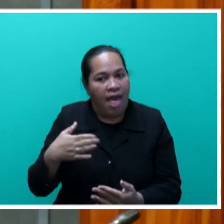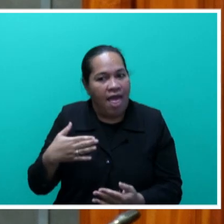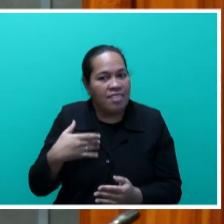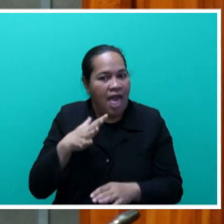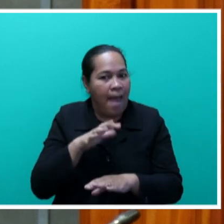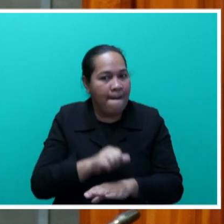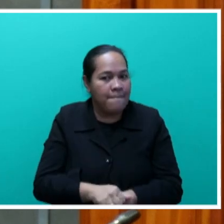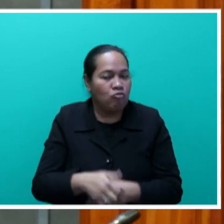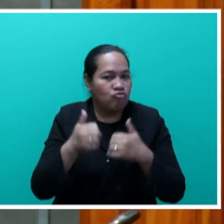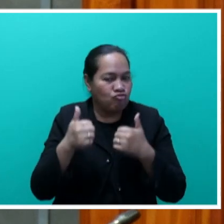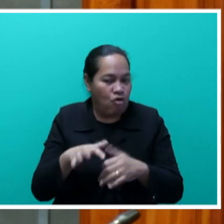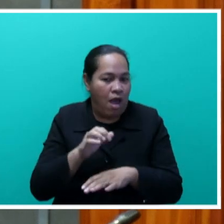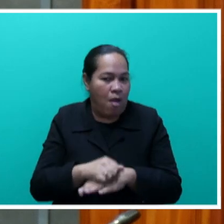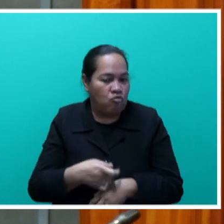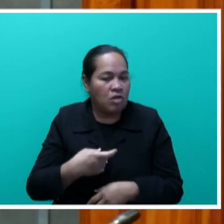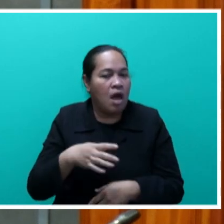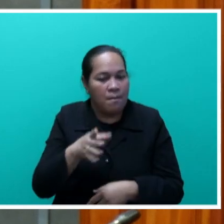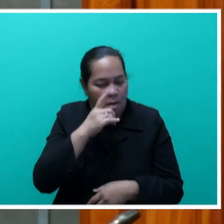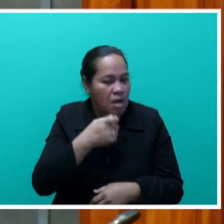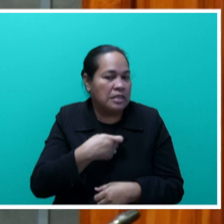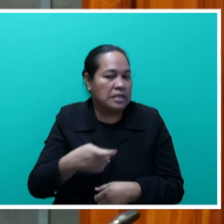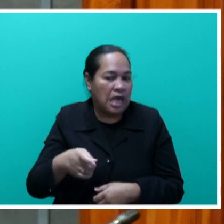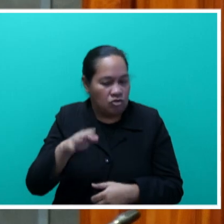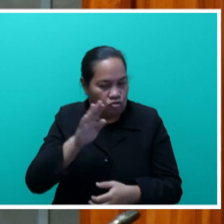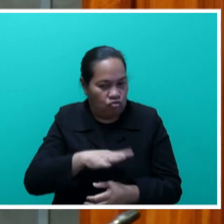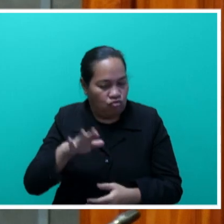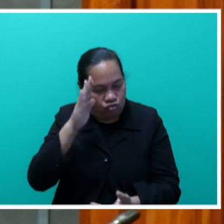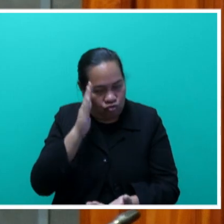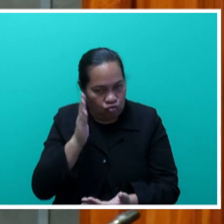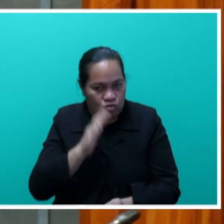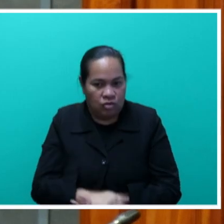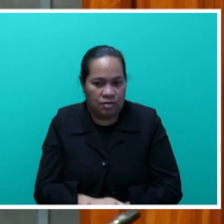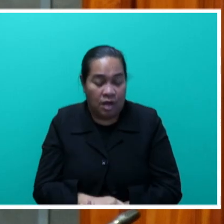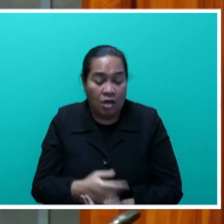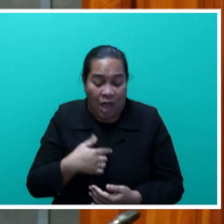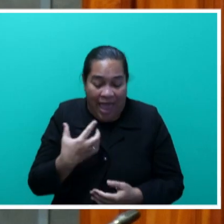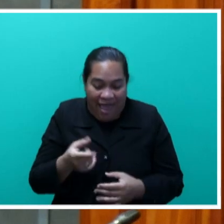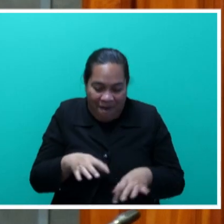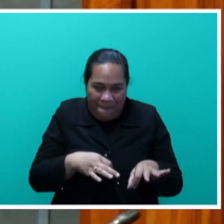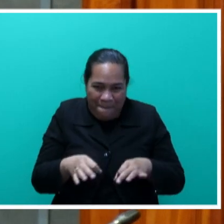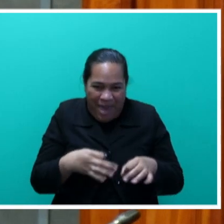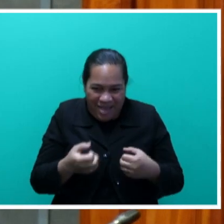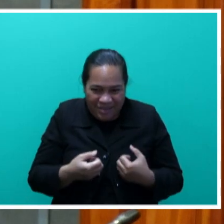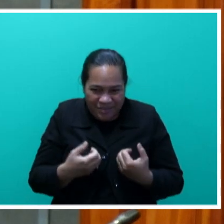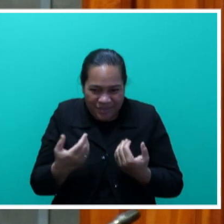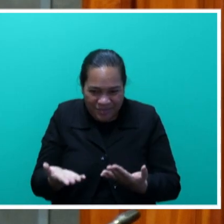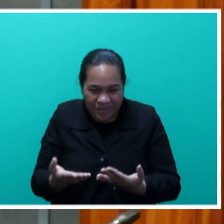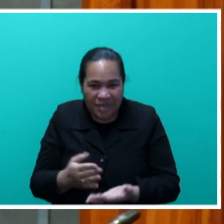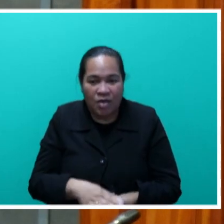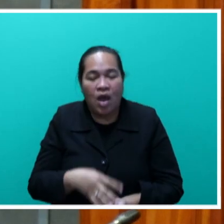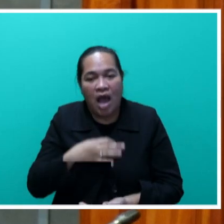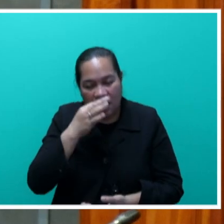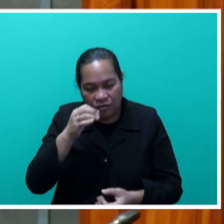islanders. Mr. Speaker, sir, I now submit the plans before our good Lord for His great guidance and blessings,